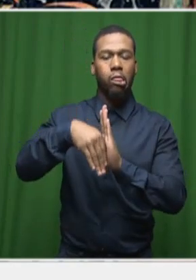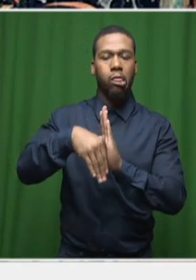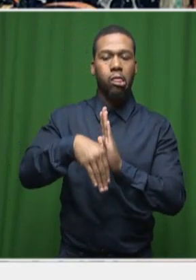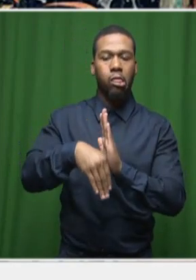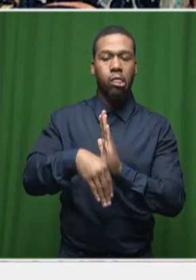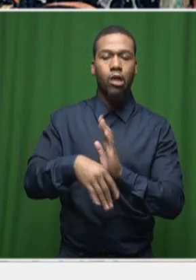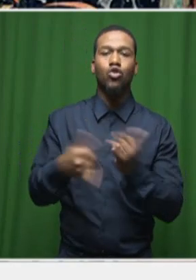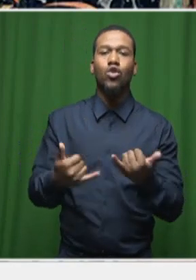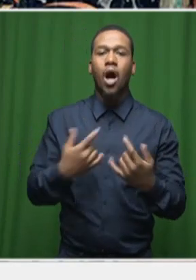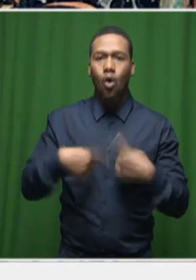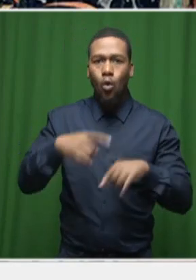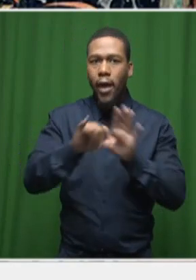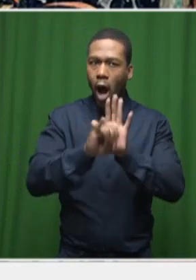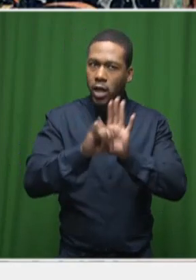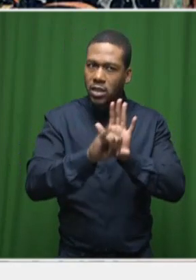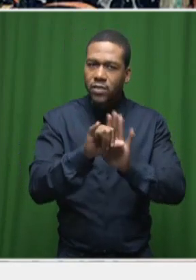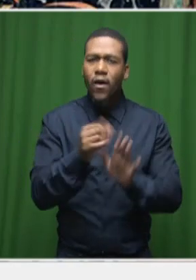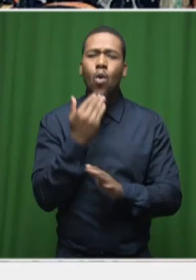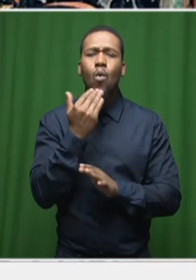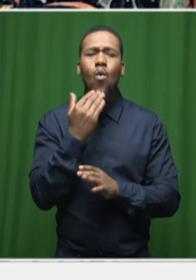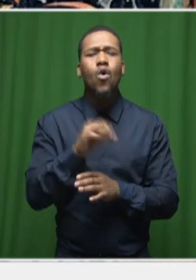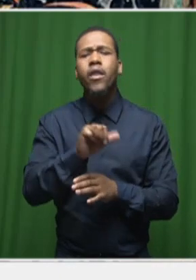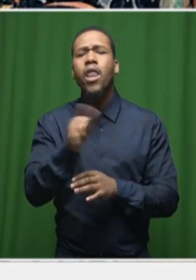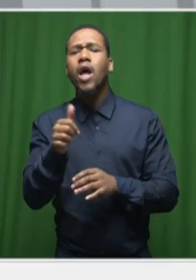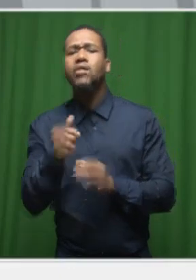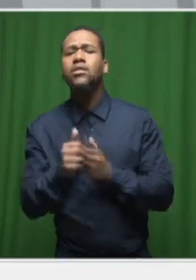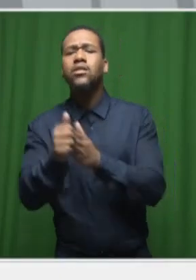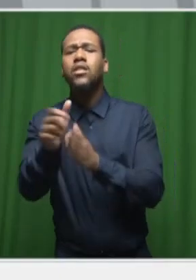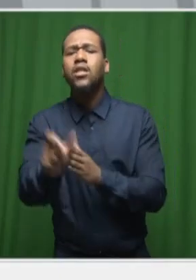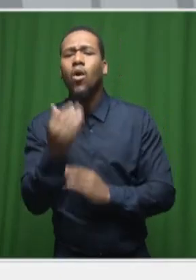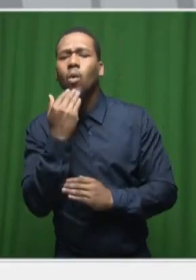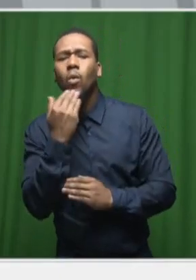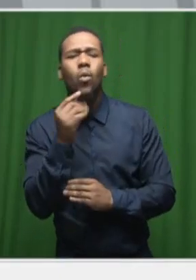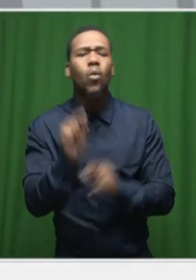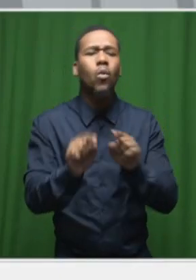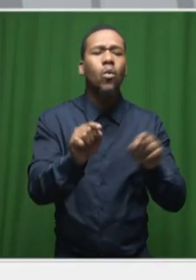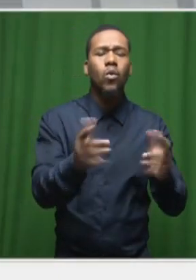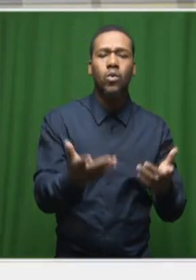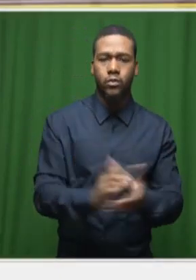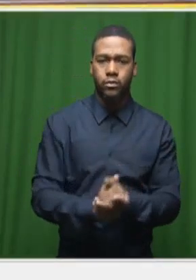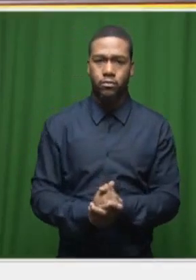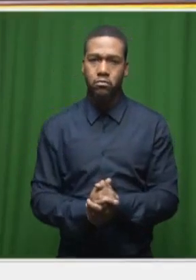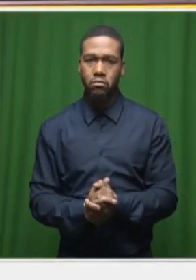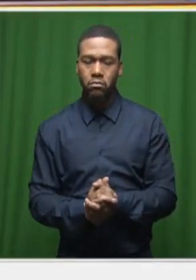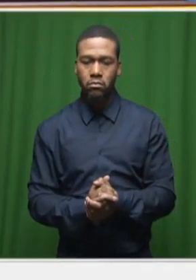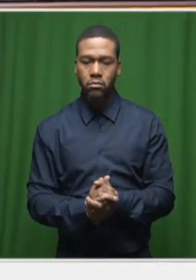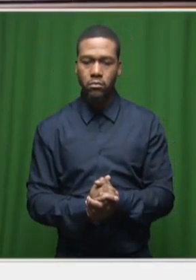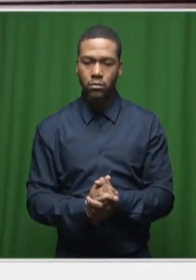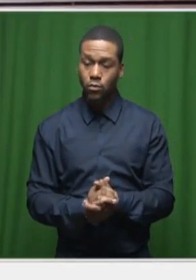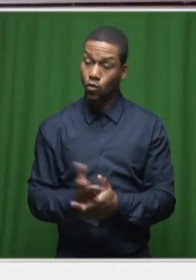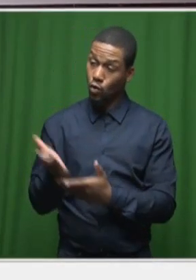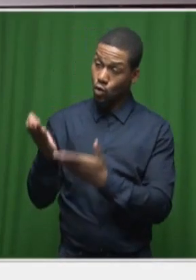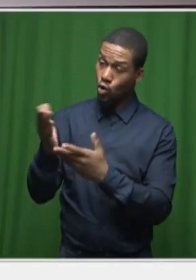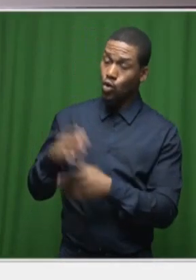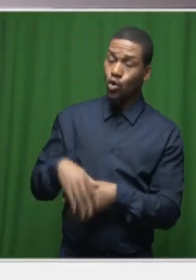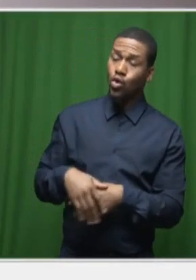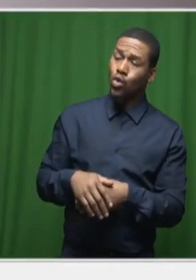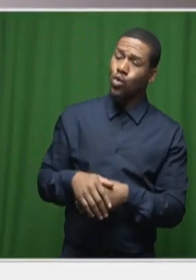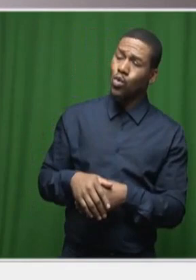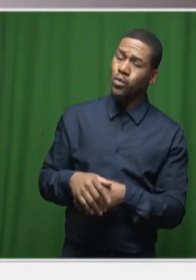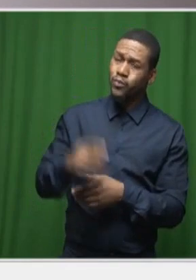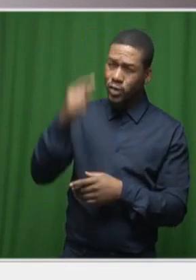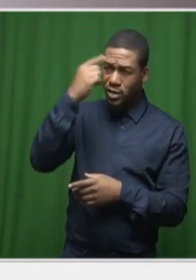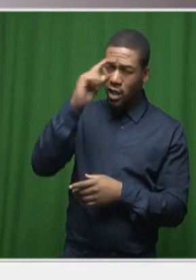leader, who can lead this art landscape. Right. Yeah. Danna, what makes you think art in the